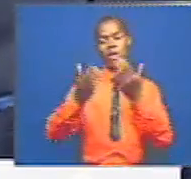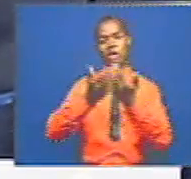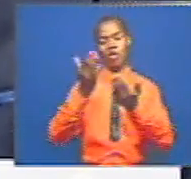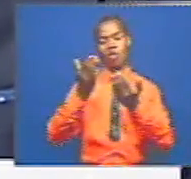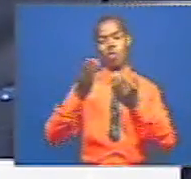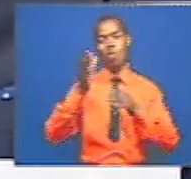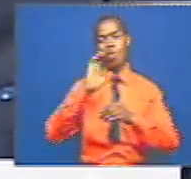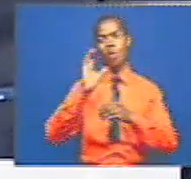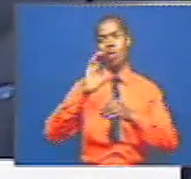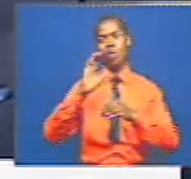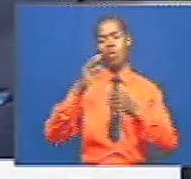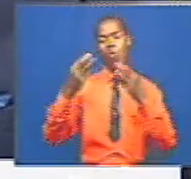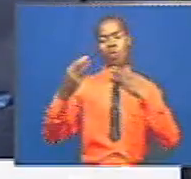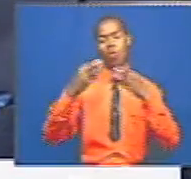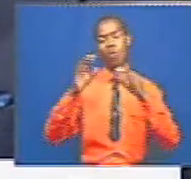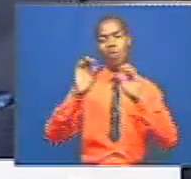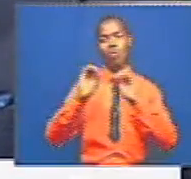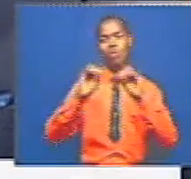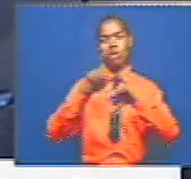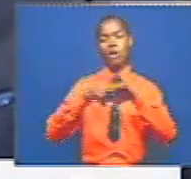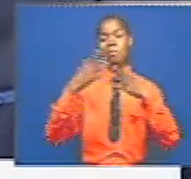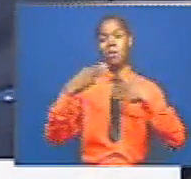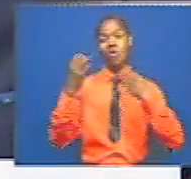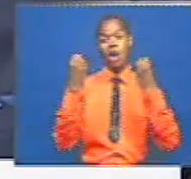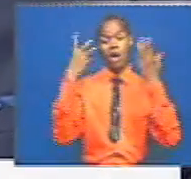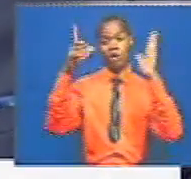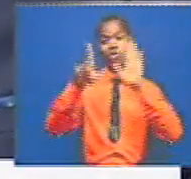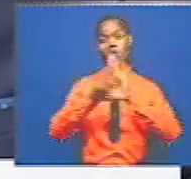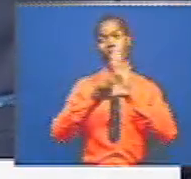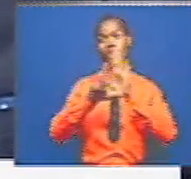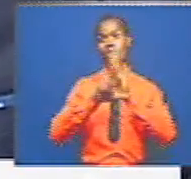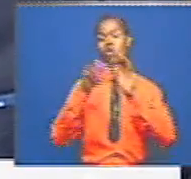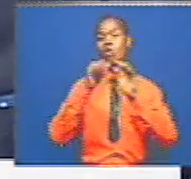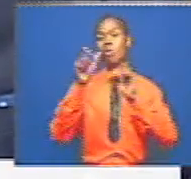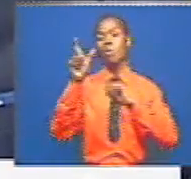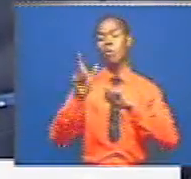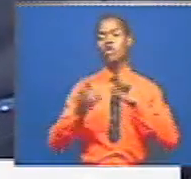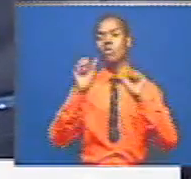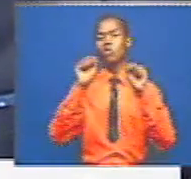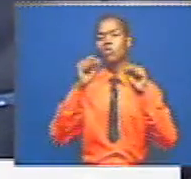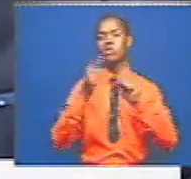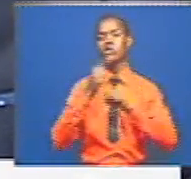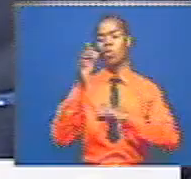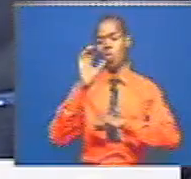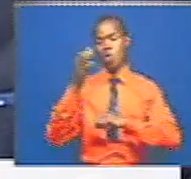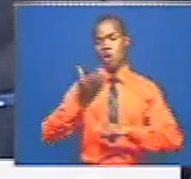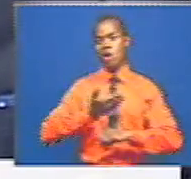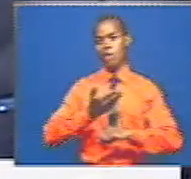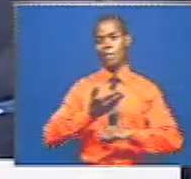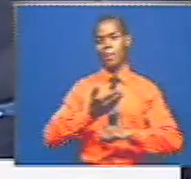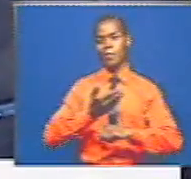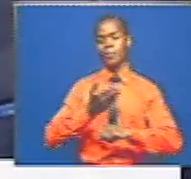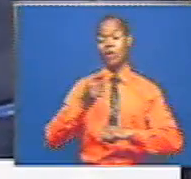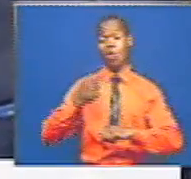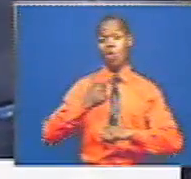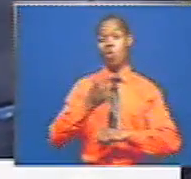And once people understand the law, there will be nobody who will say, this is my water, water is devolved. We, as an authority, we are in